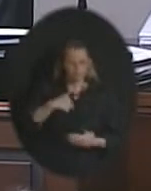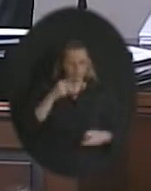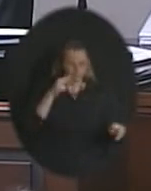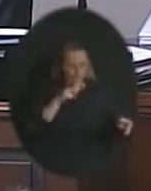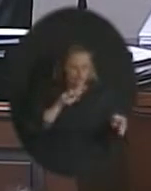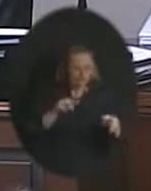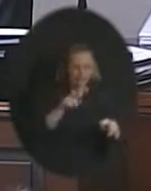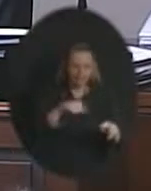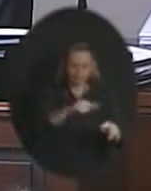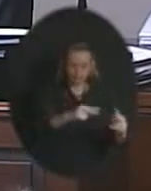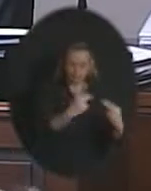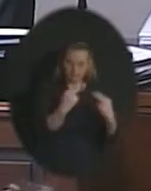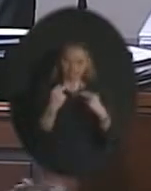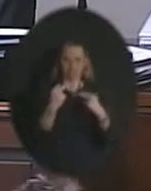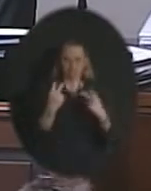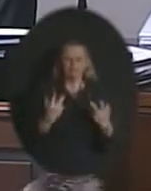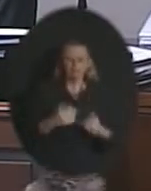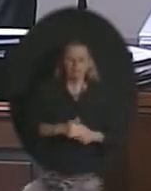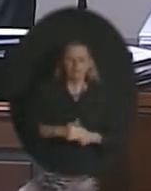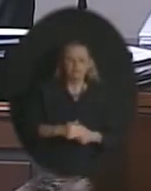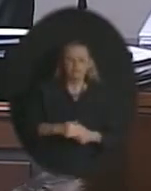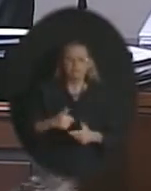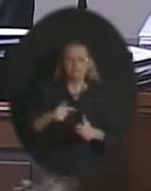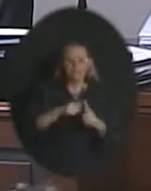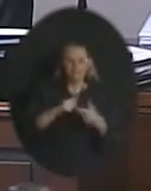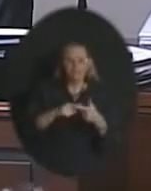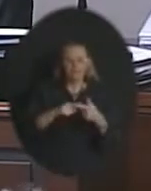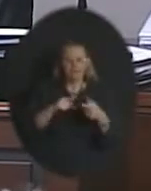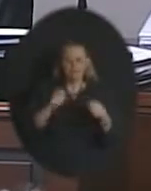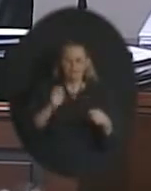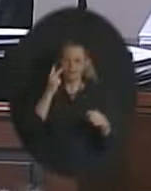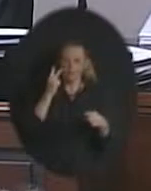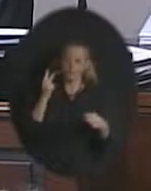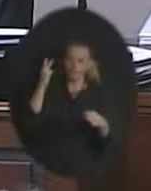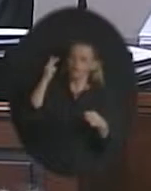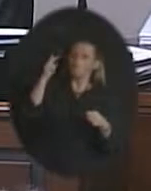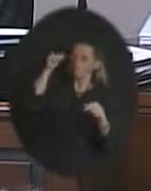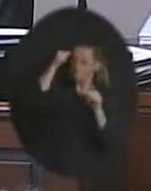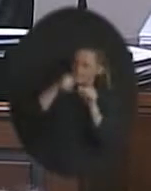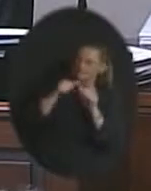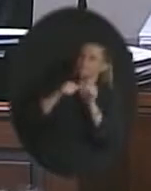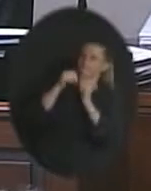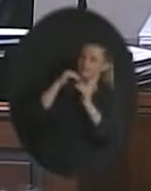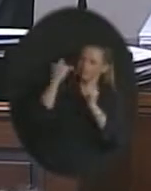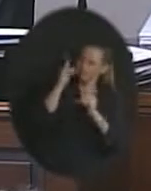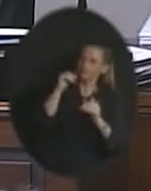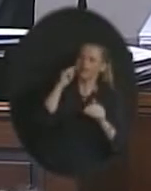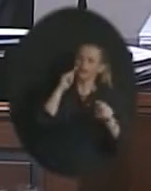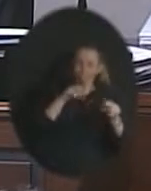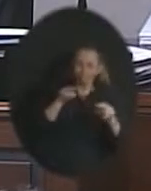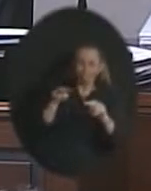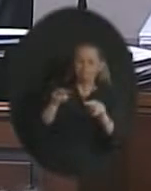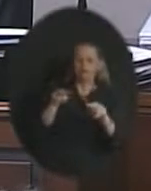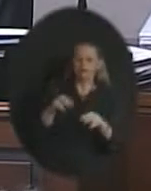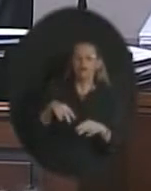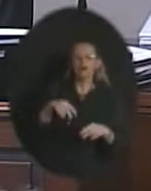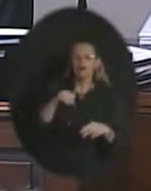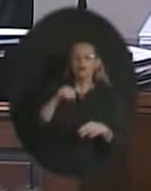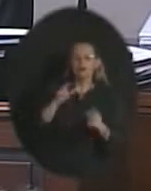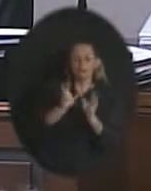so when we talk about things that happen, they can say, I remember what that facility looks like. And they're not that long,